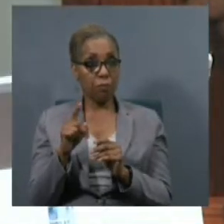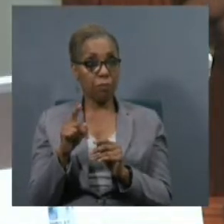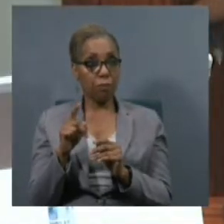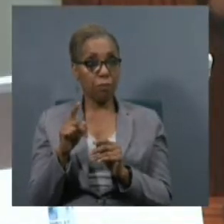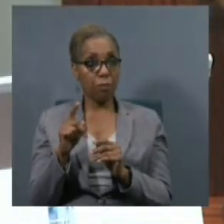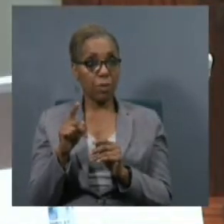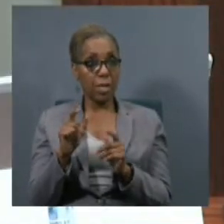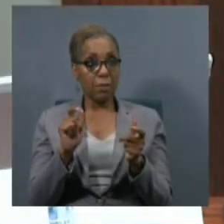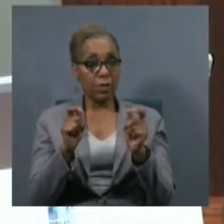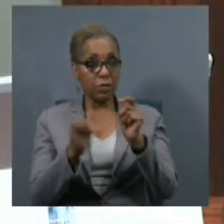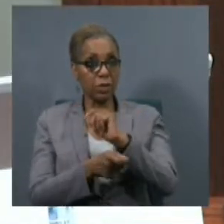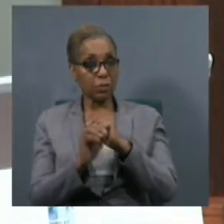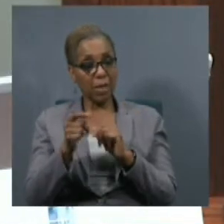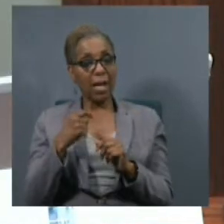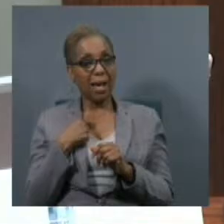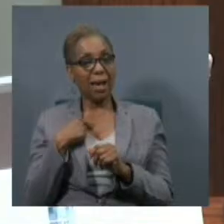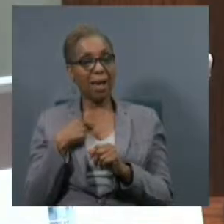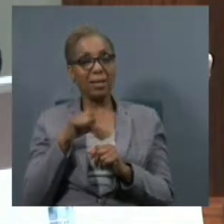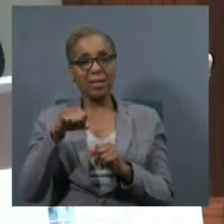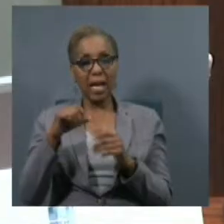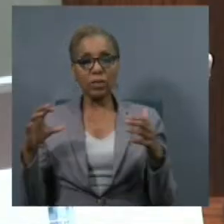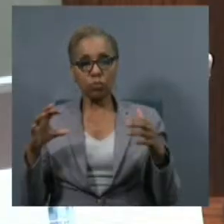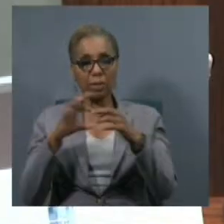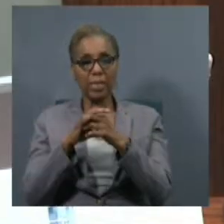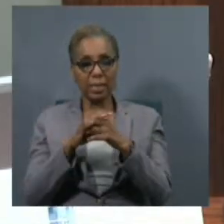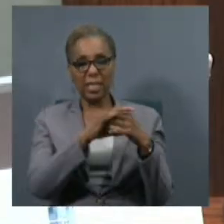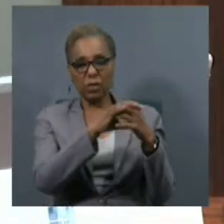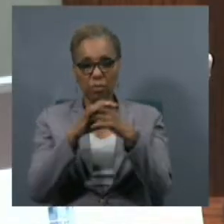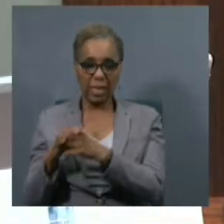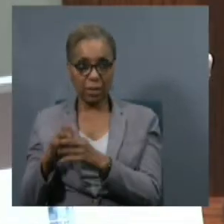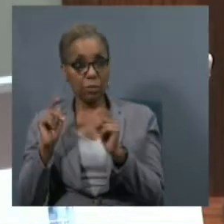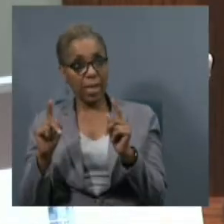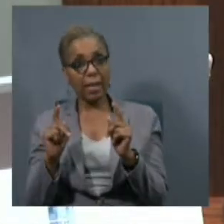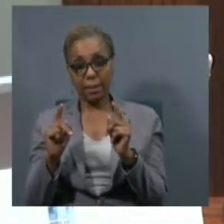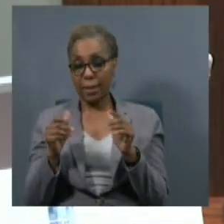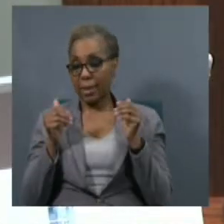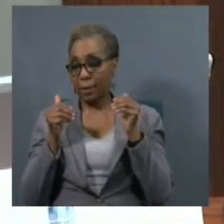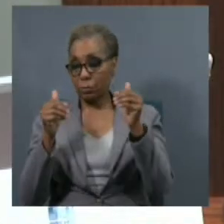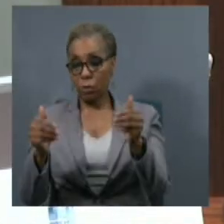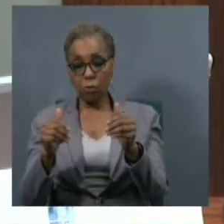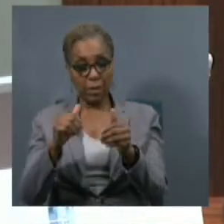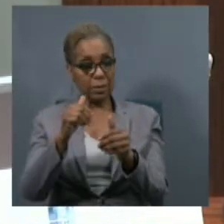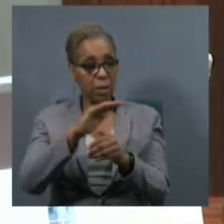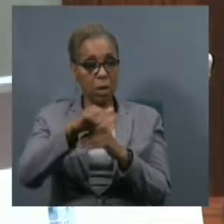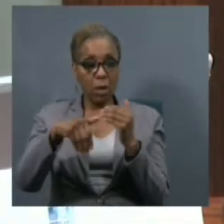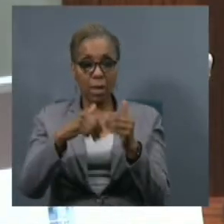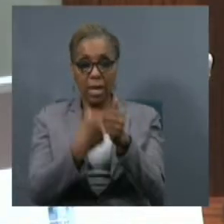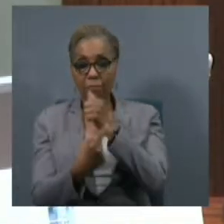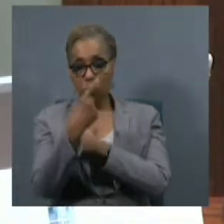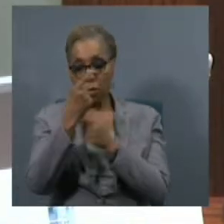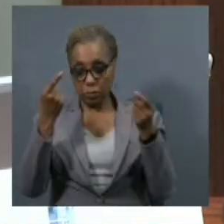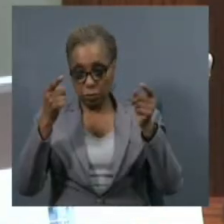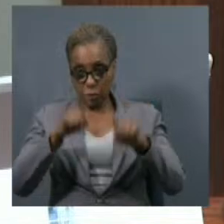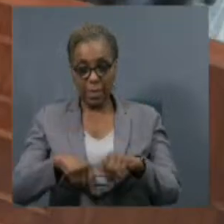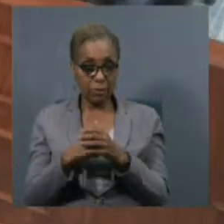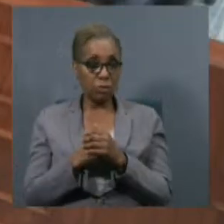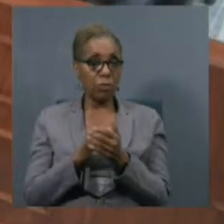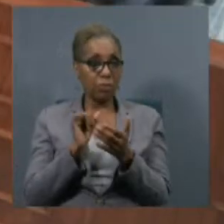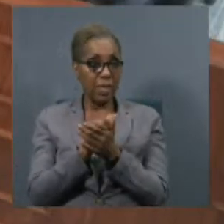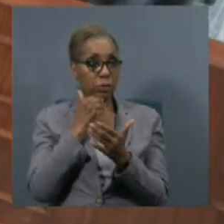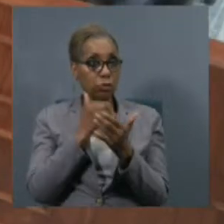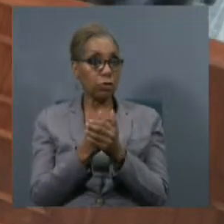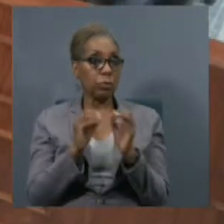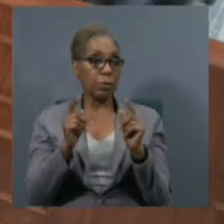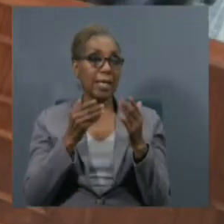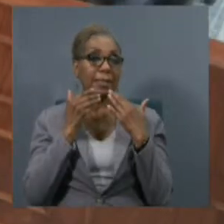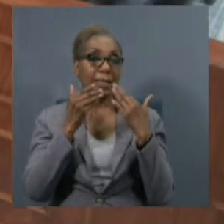the adjustment. I would say it's related to it, yes, sir. Super. As long as all parties are in agreement. They are. Haven't heard anything, so that's good news. Yes, sir.